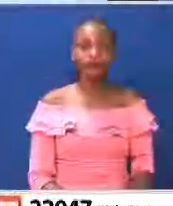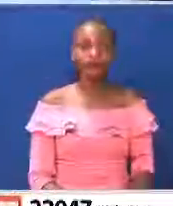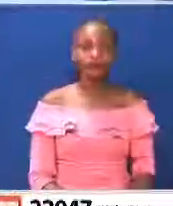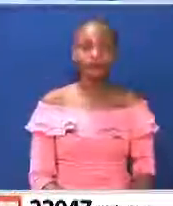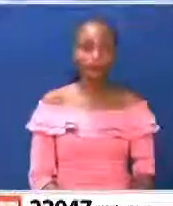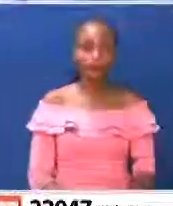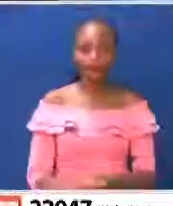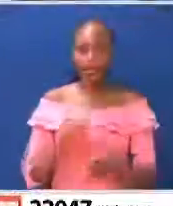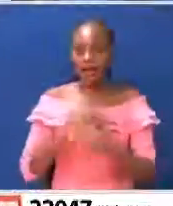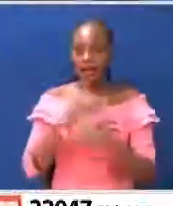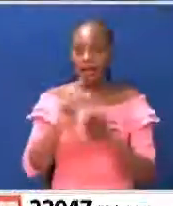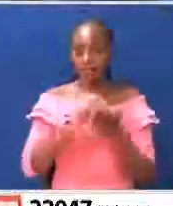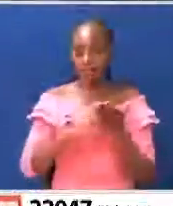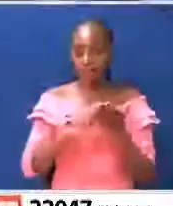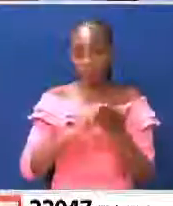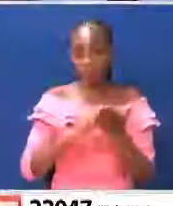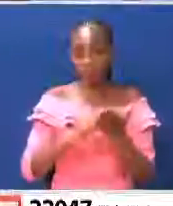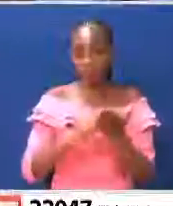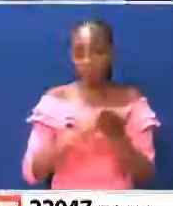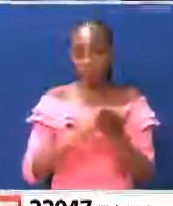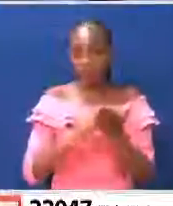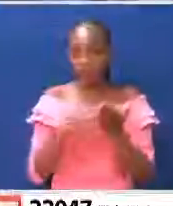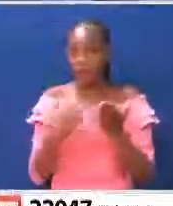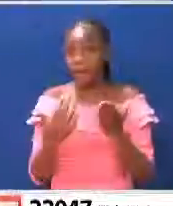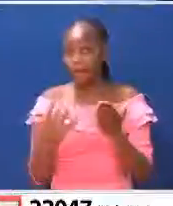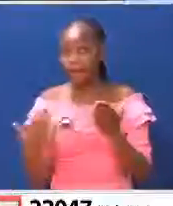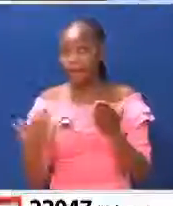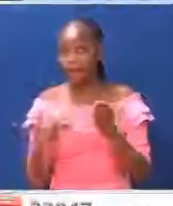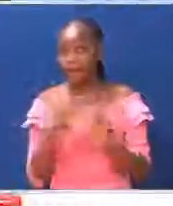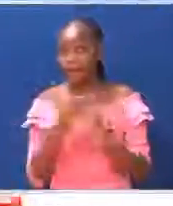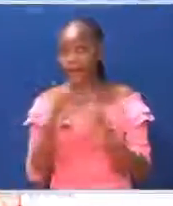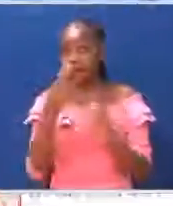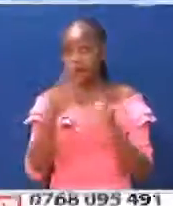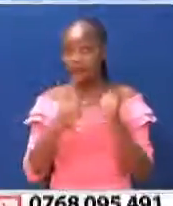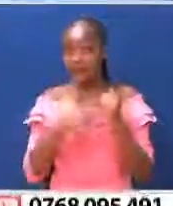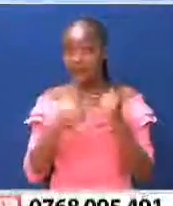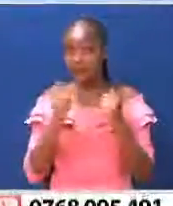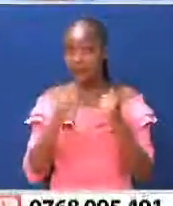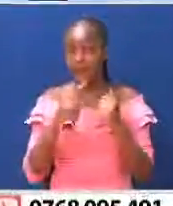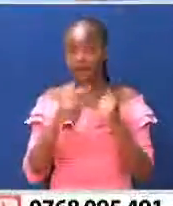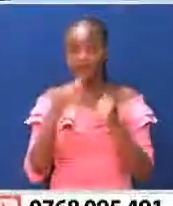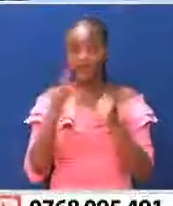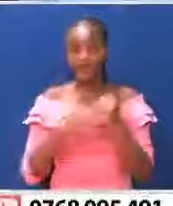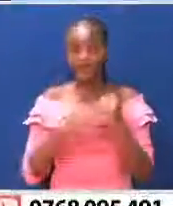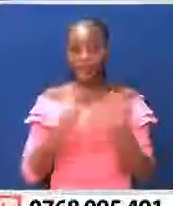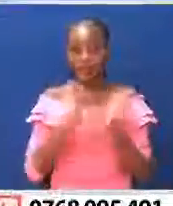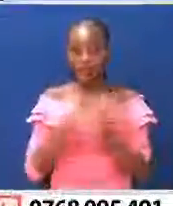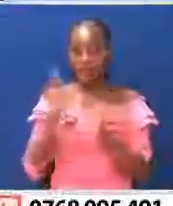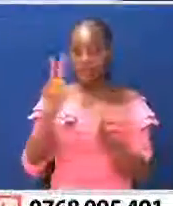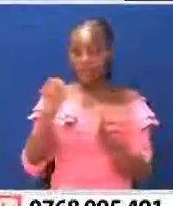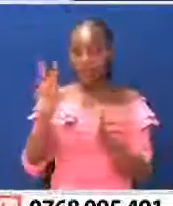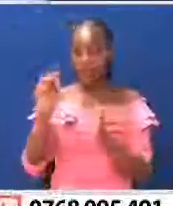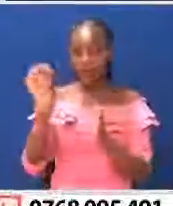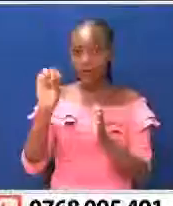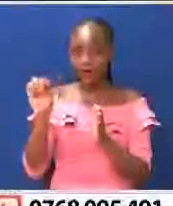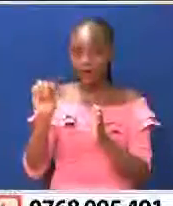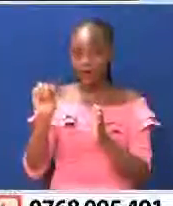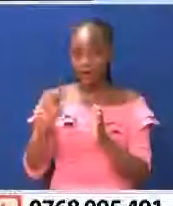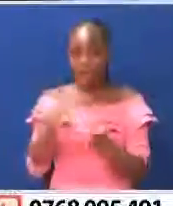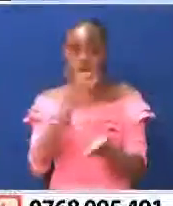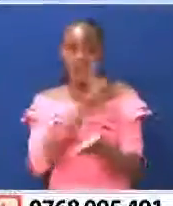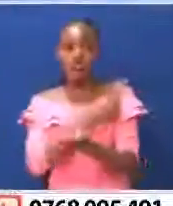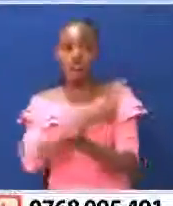After signing a back-to-work formula on the 26th of August with the Nairobi Metropolitan Services, doctors